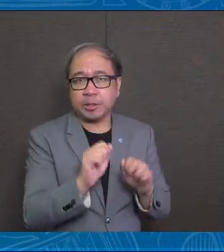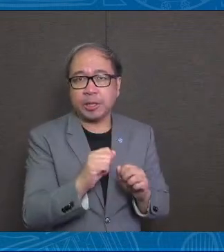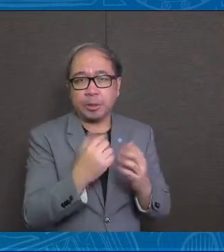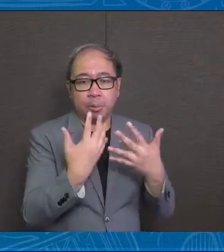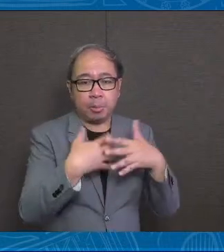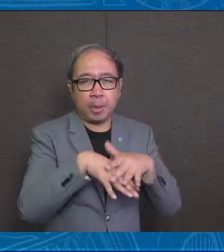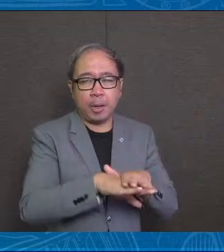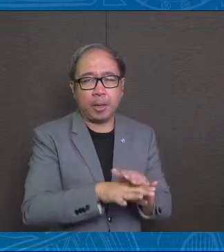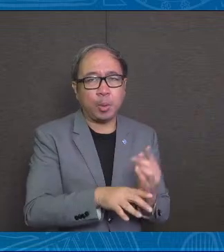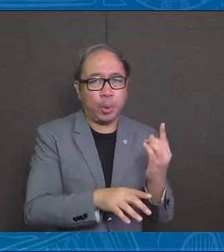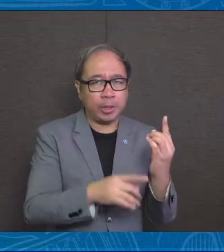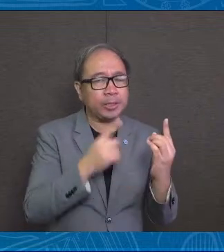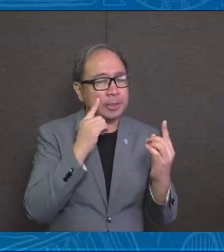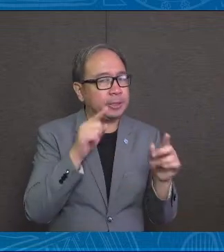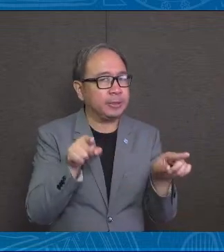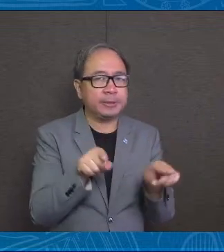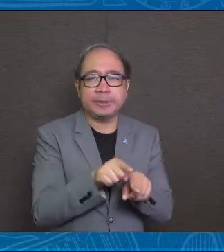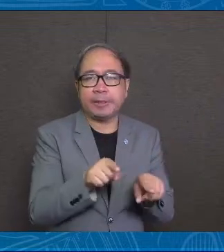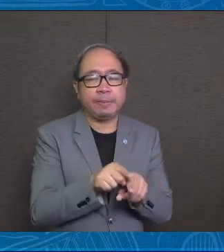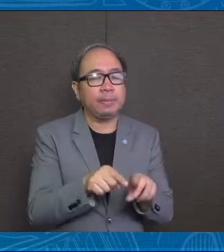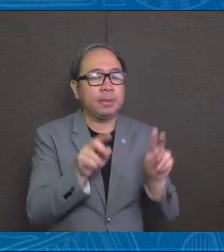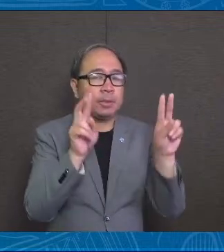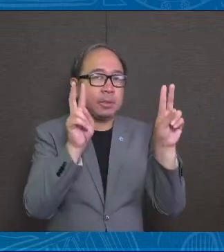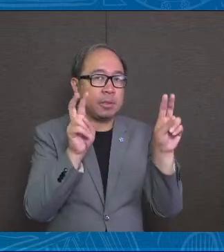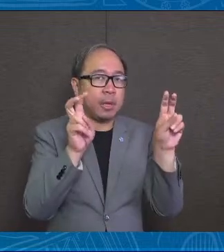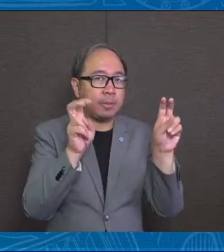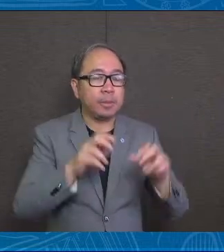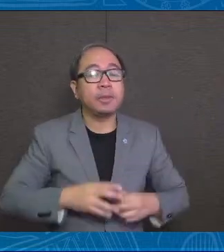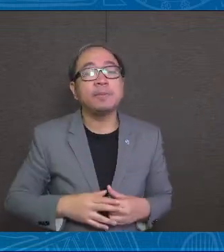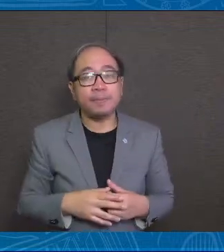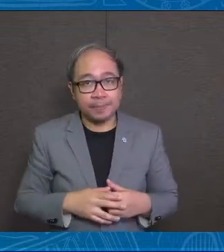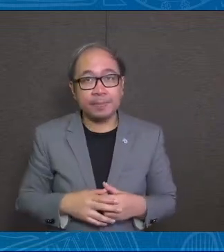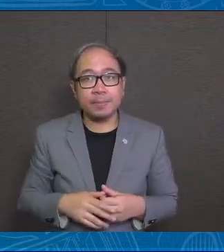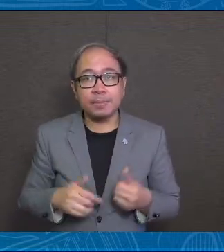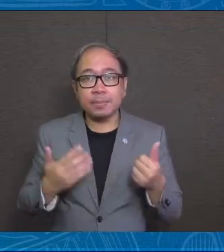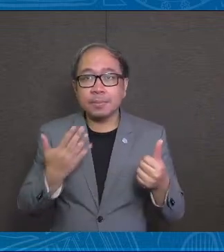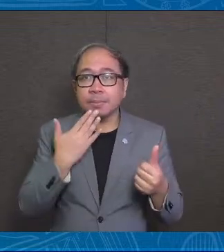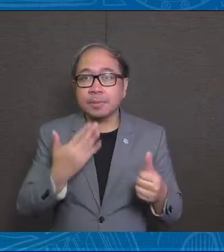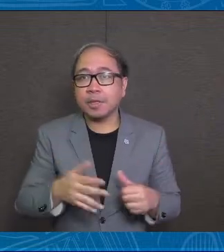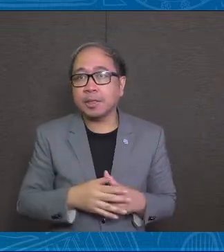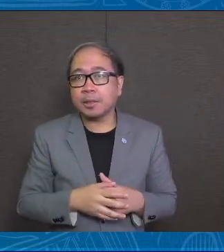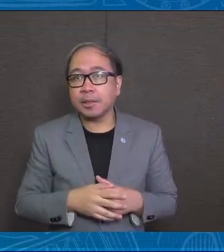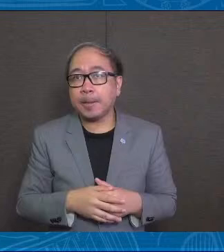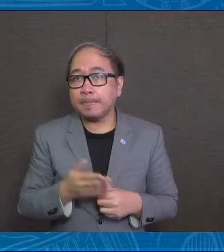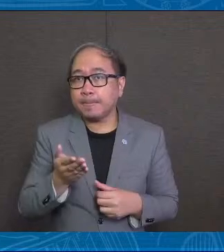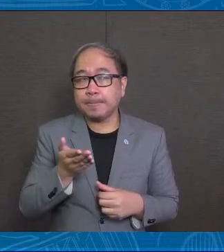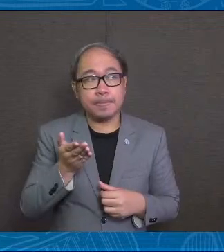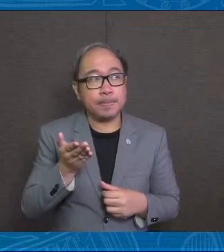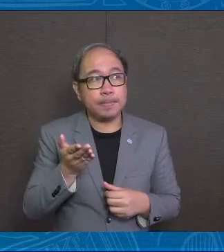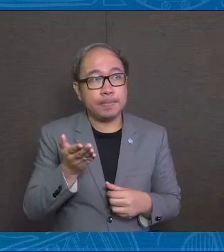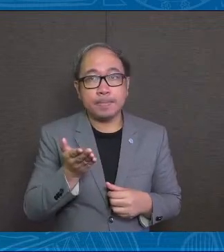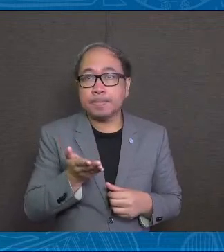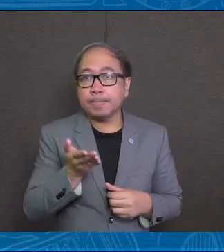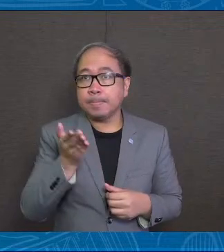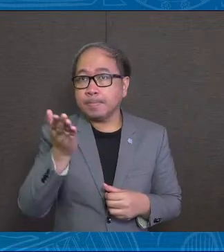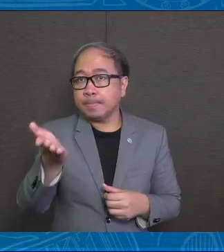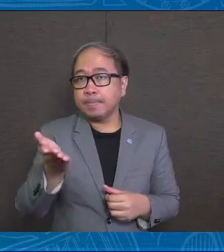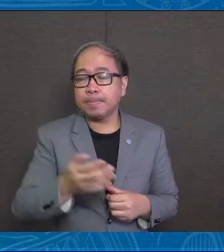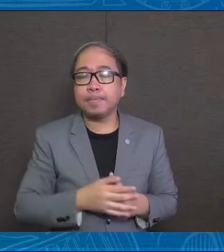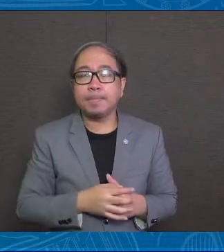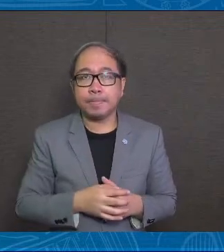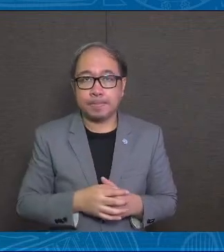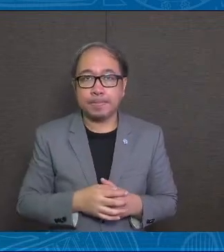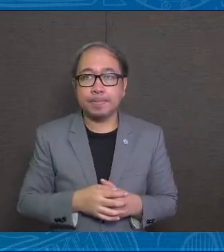very similar principles. Right? Thanks. I'll go to you, and then I'll go back to the gentleman sitting in the mic.